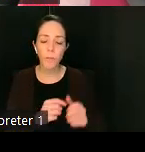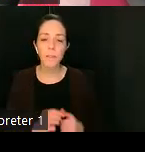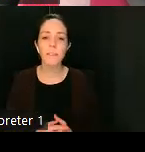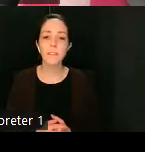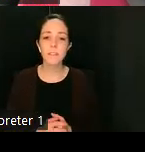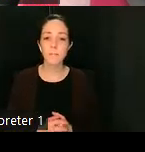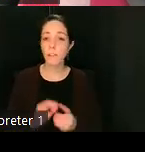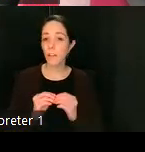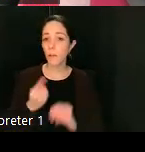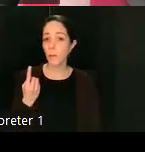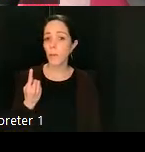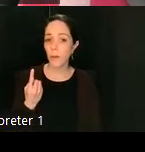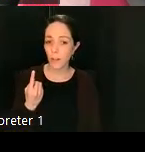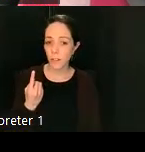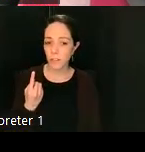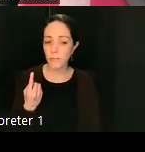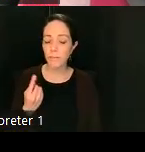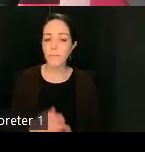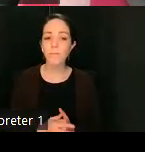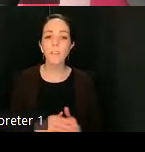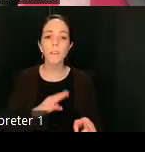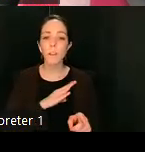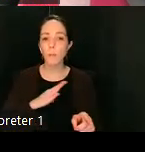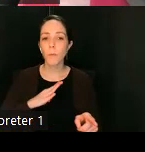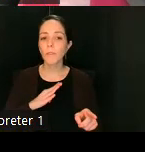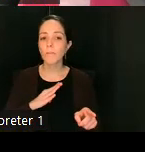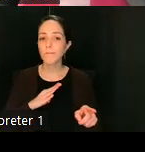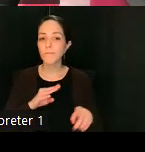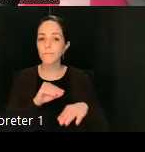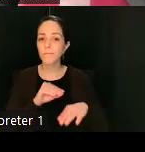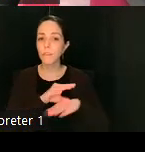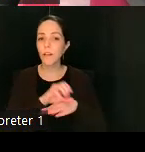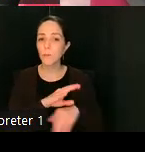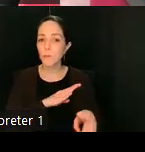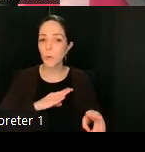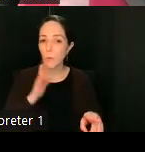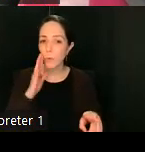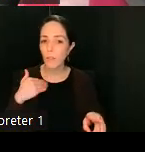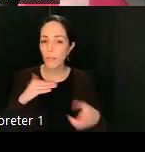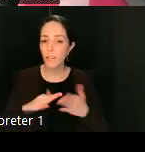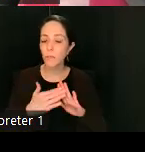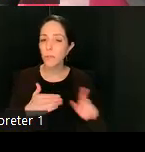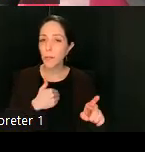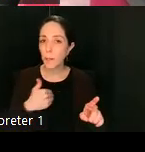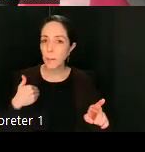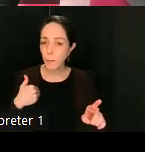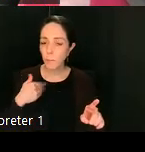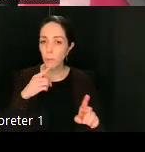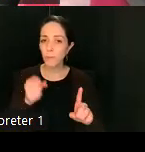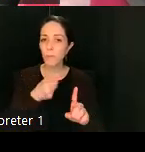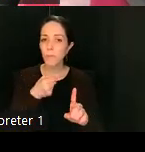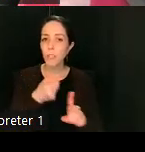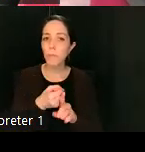So number one, makeup of the board. The advisory board shall have community members who have been impacted by